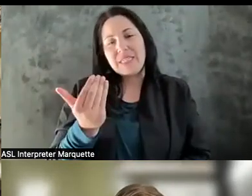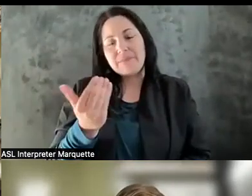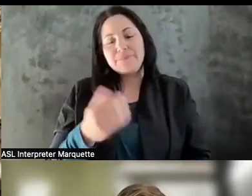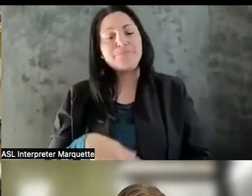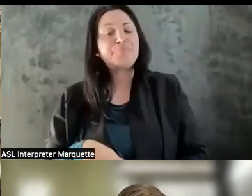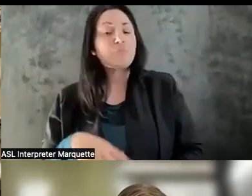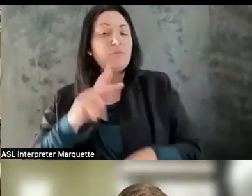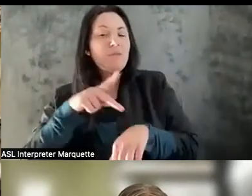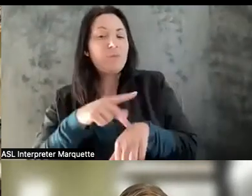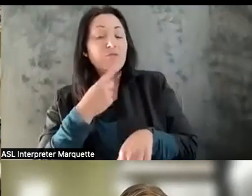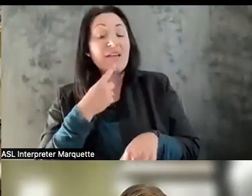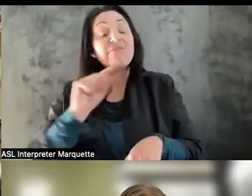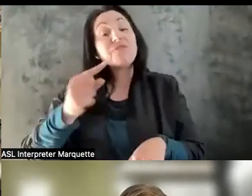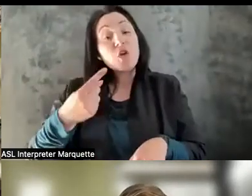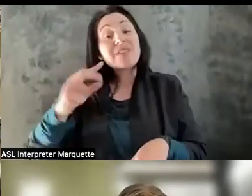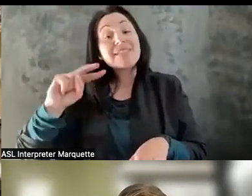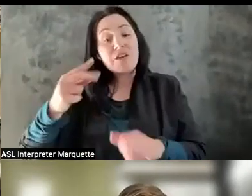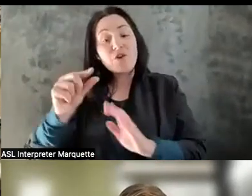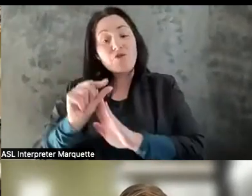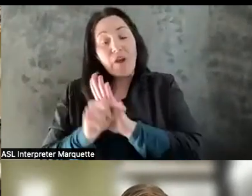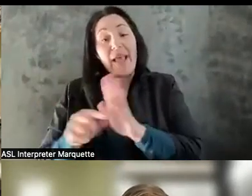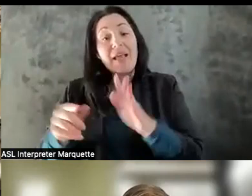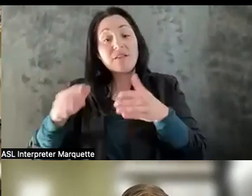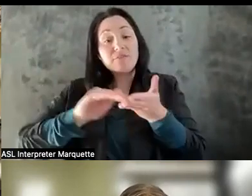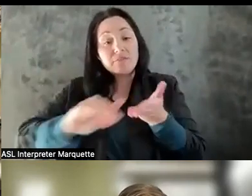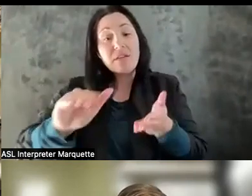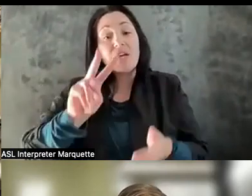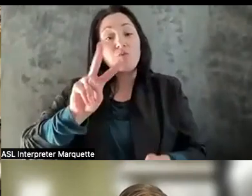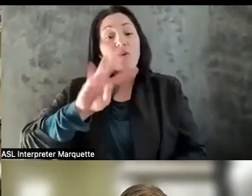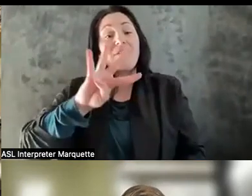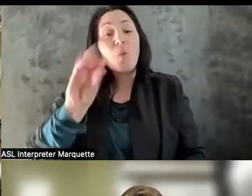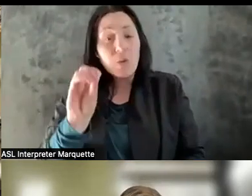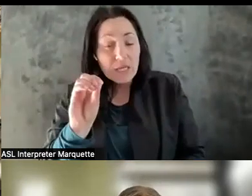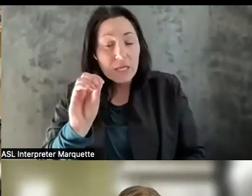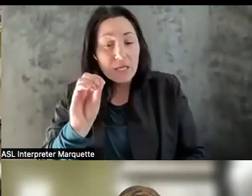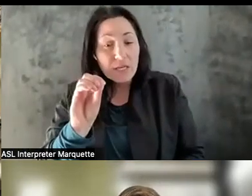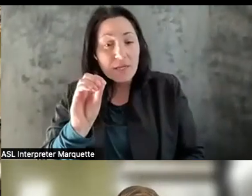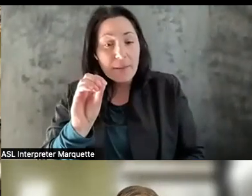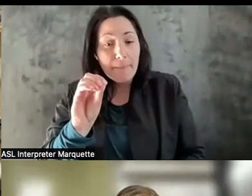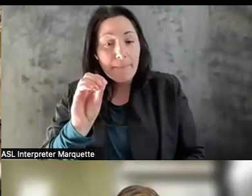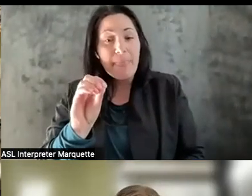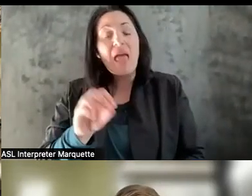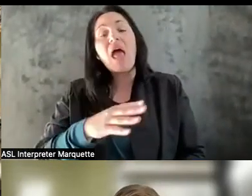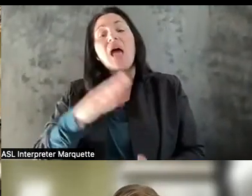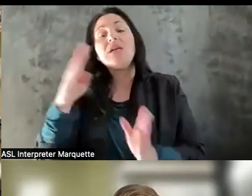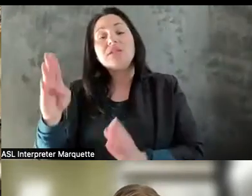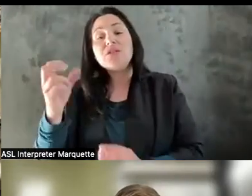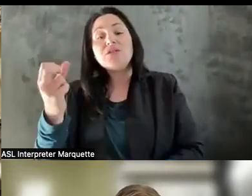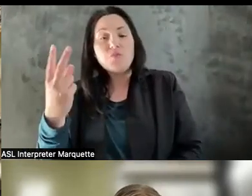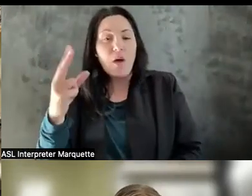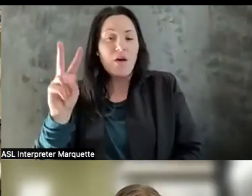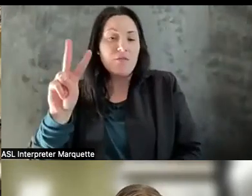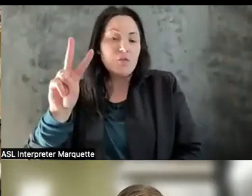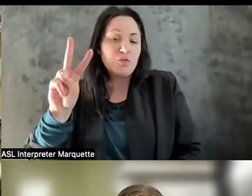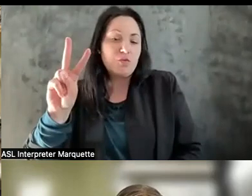So, and then first grade and second grade begin to get out at 2:40 and 12:20